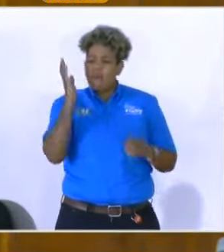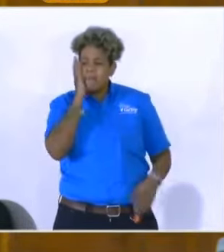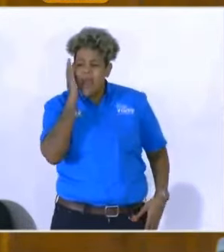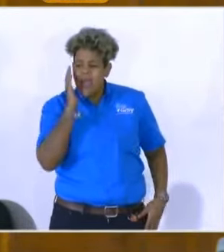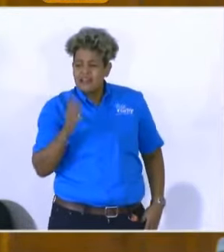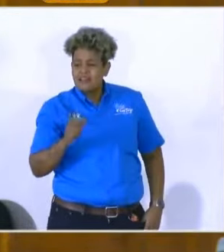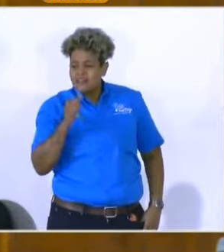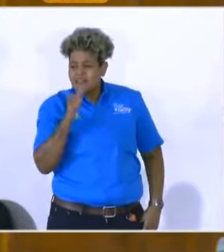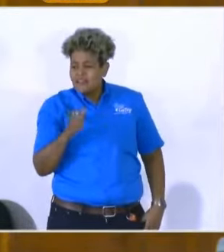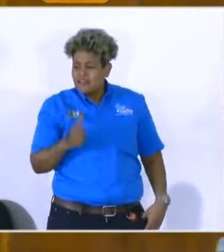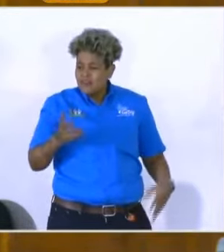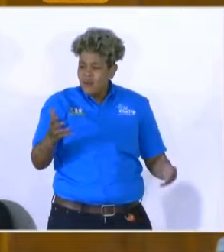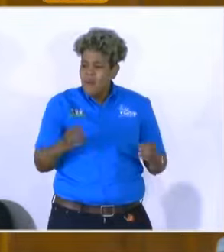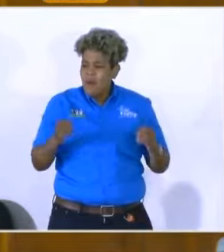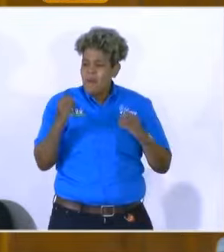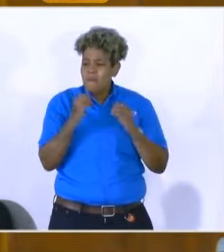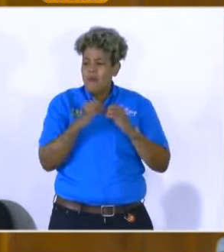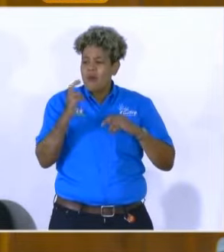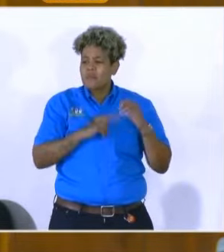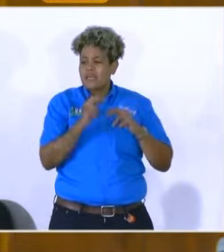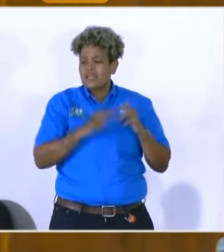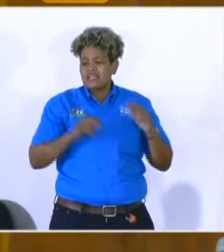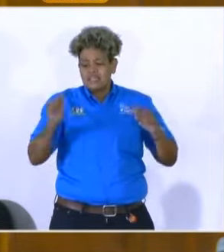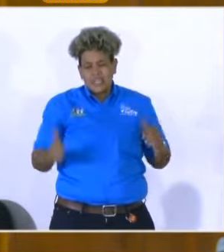not wanting to build more buildings.